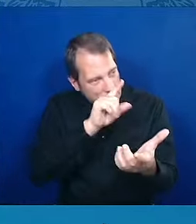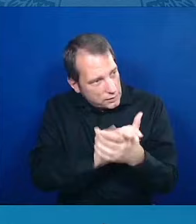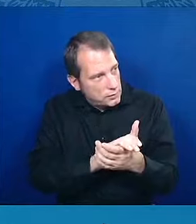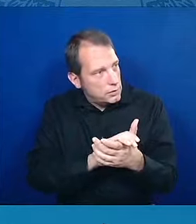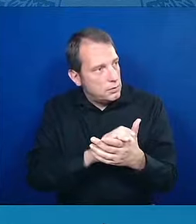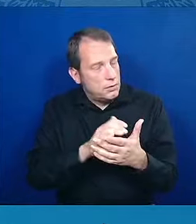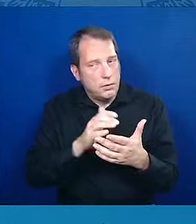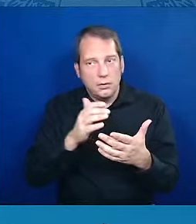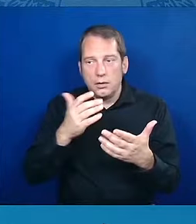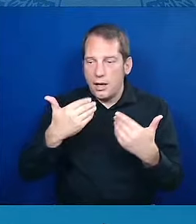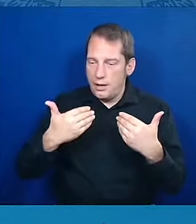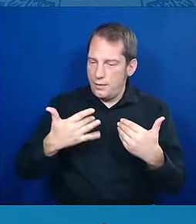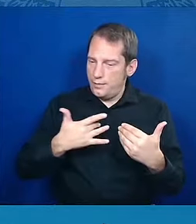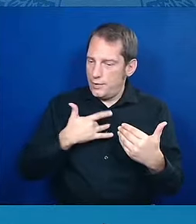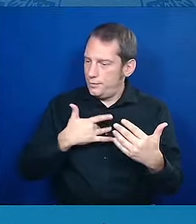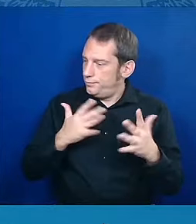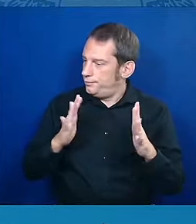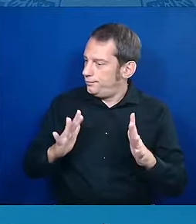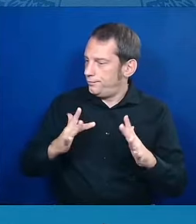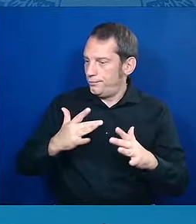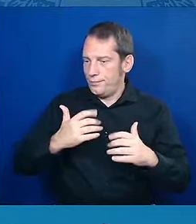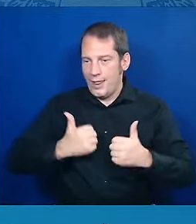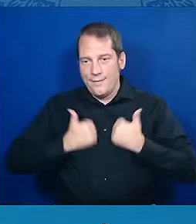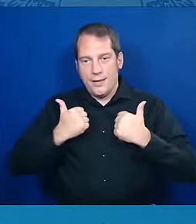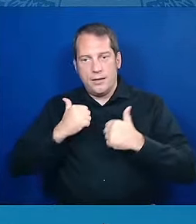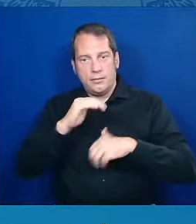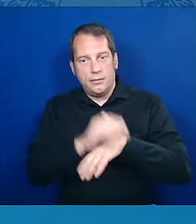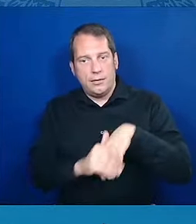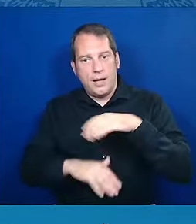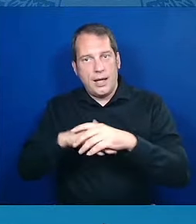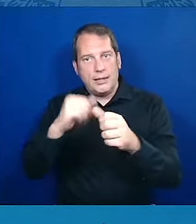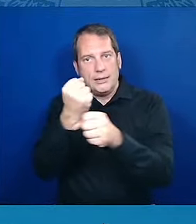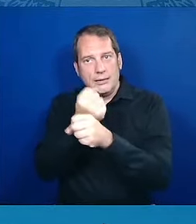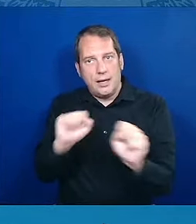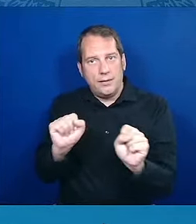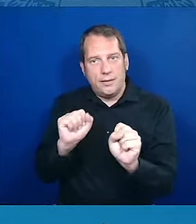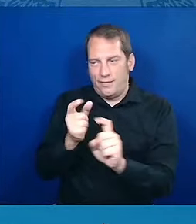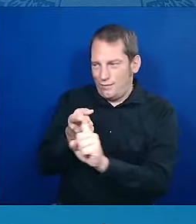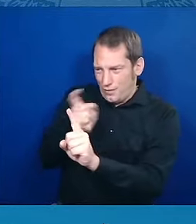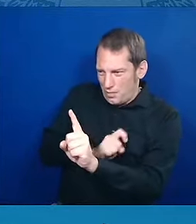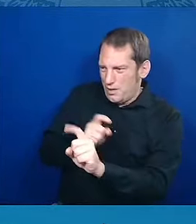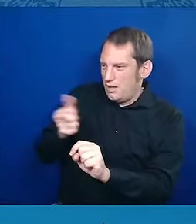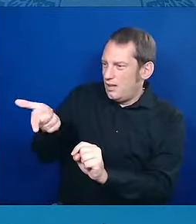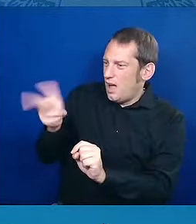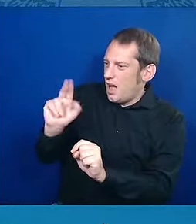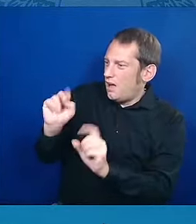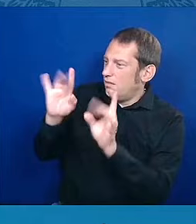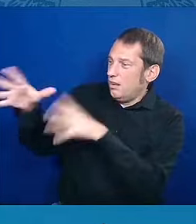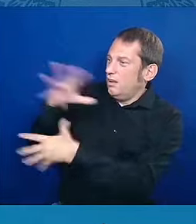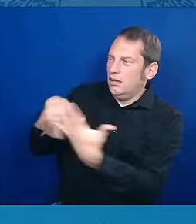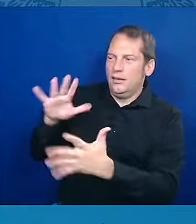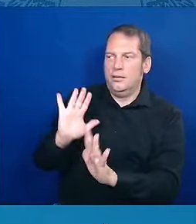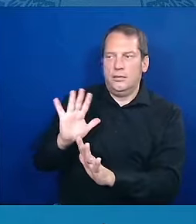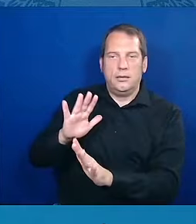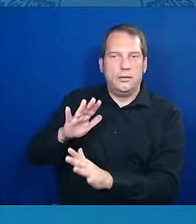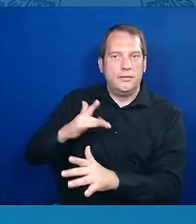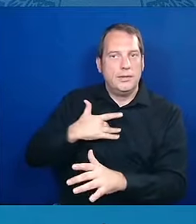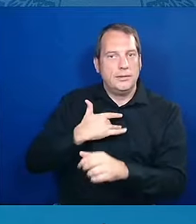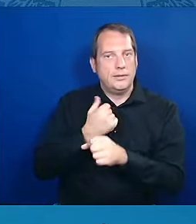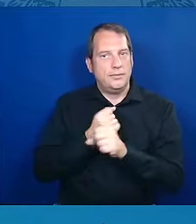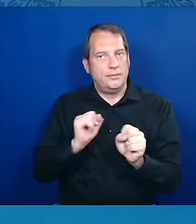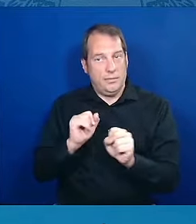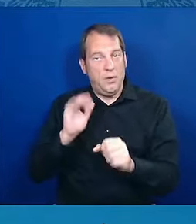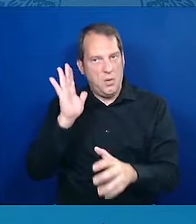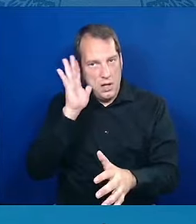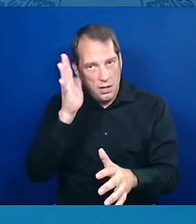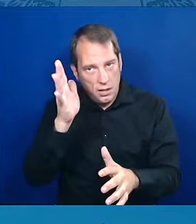weapons ban. We who believe that every American